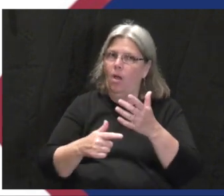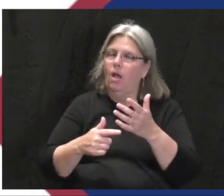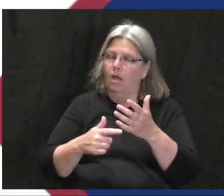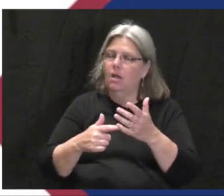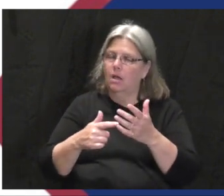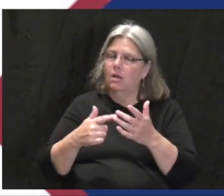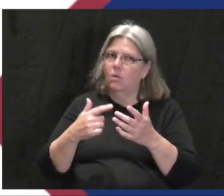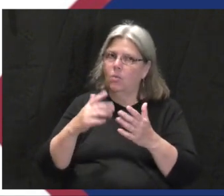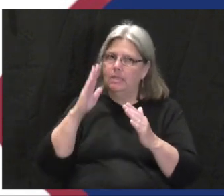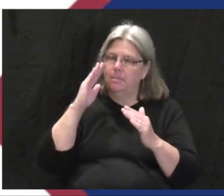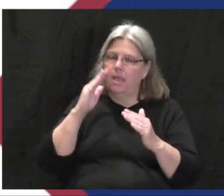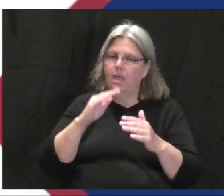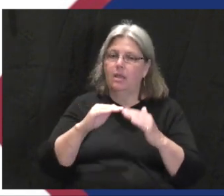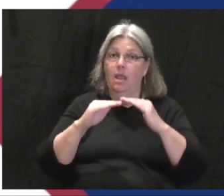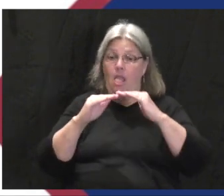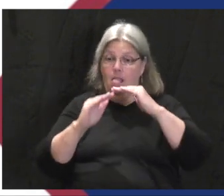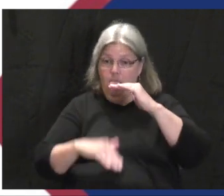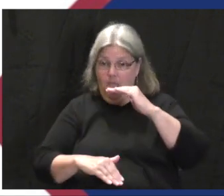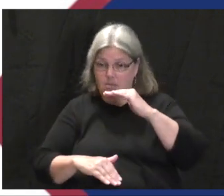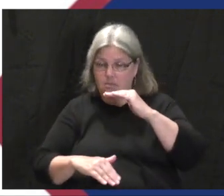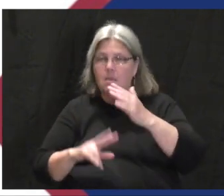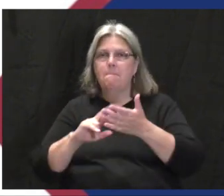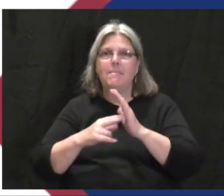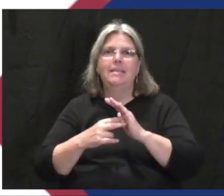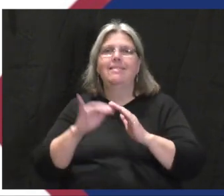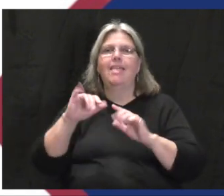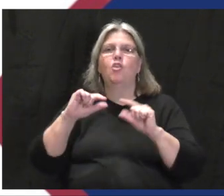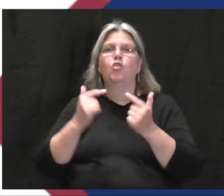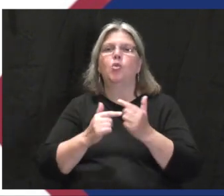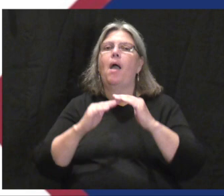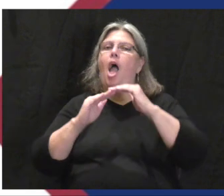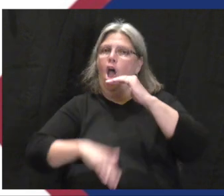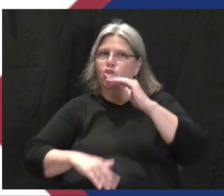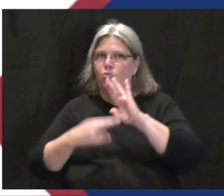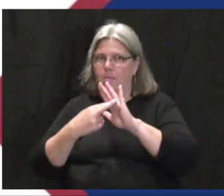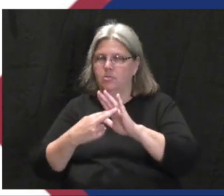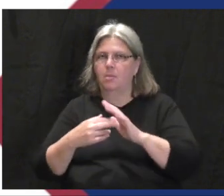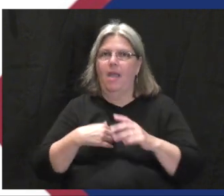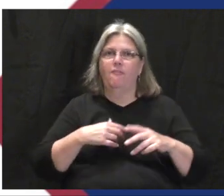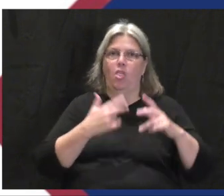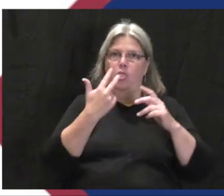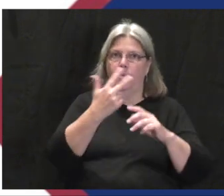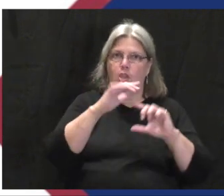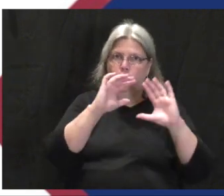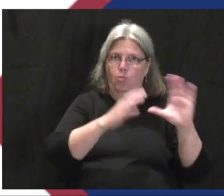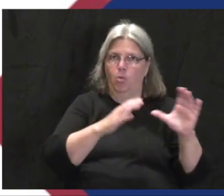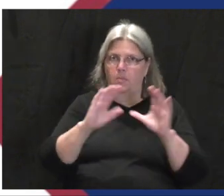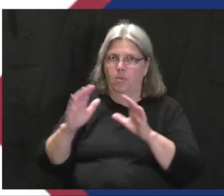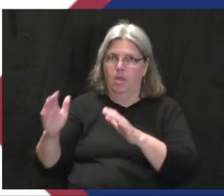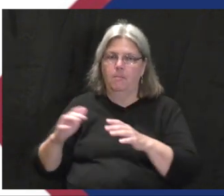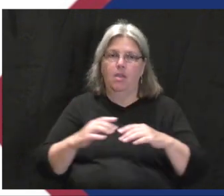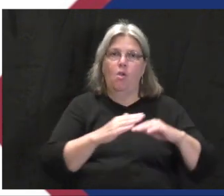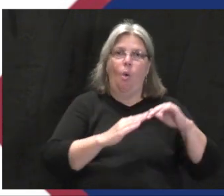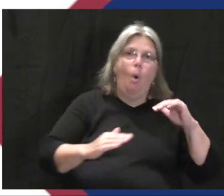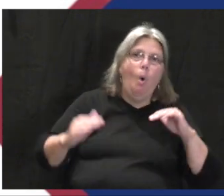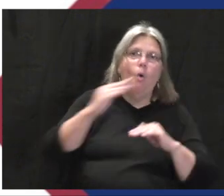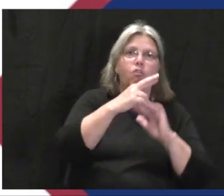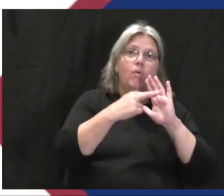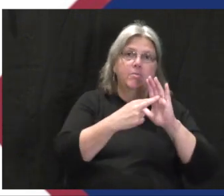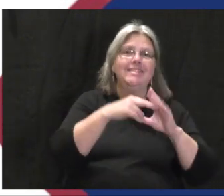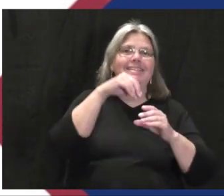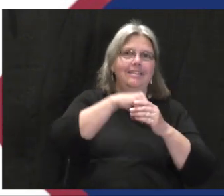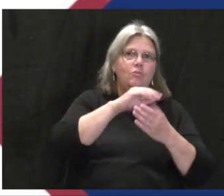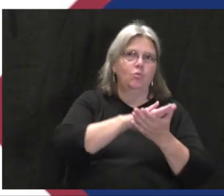less, that group is underrepresented. So we've got 3 groups here that we have overrepresentation in school